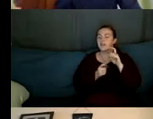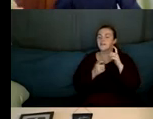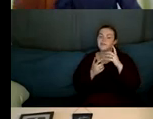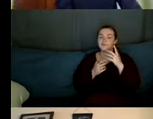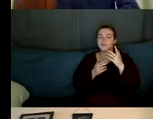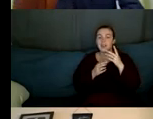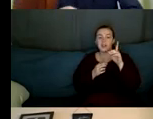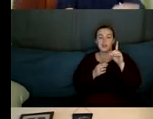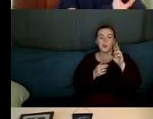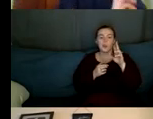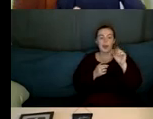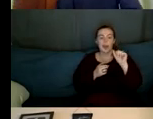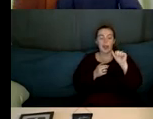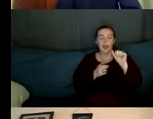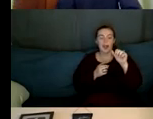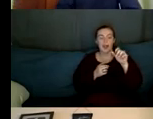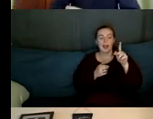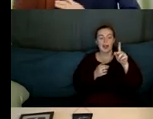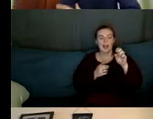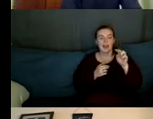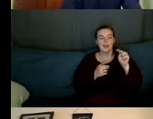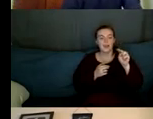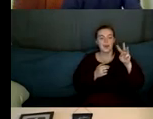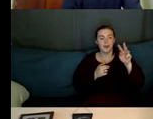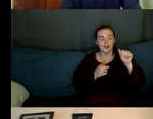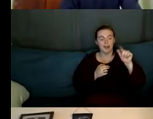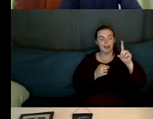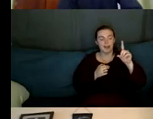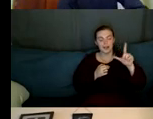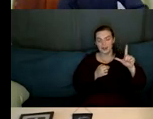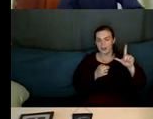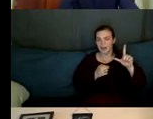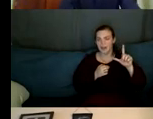a view all the way across, which is really helpful.